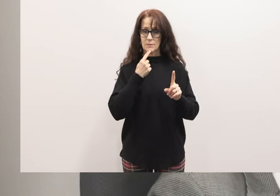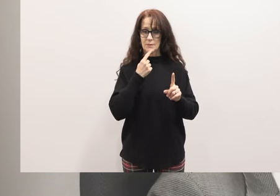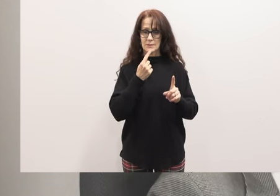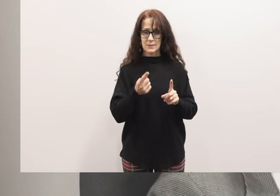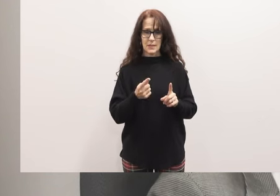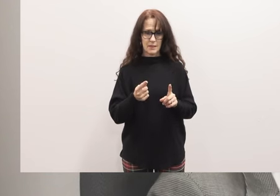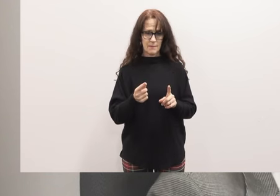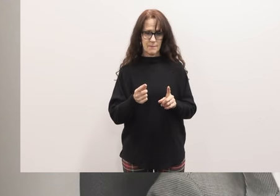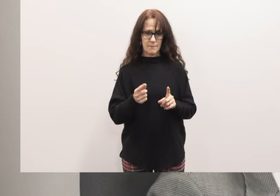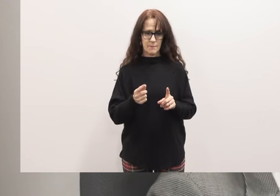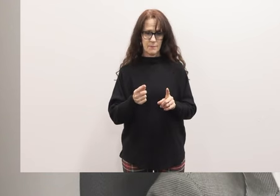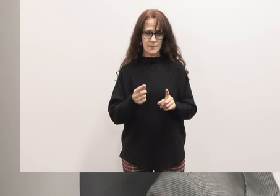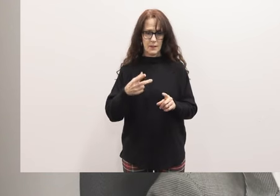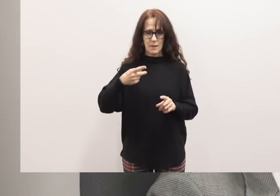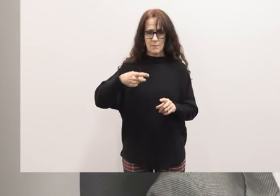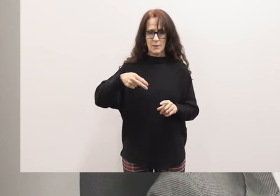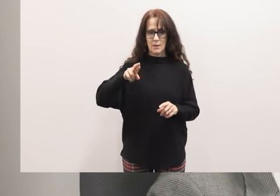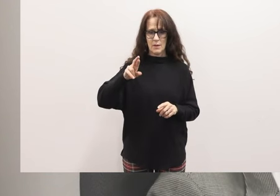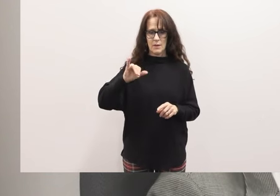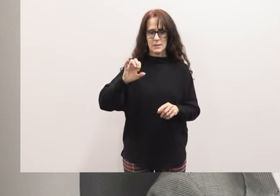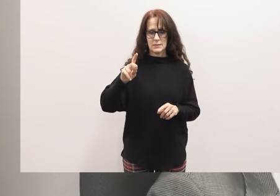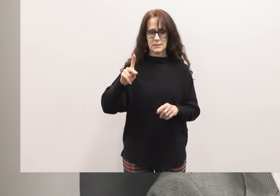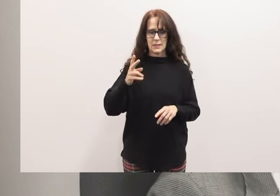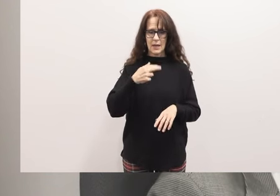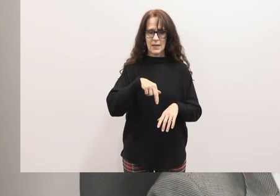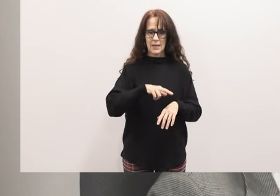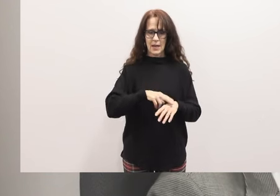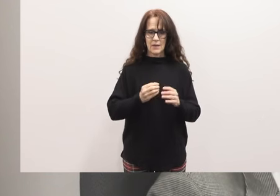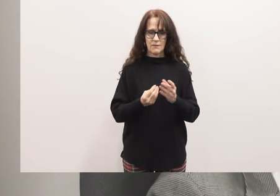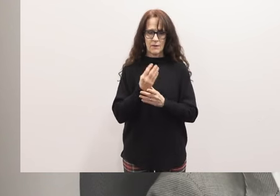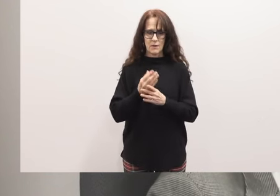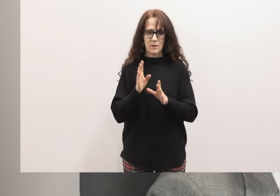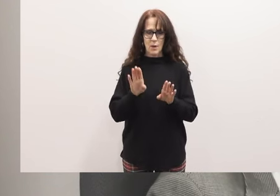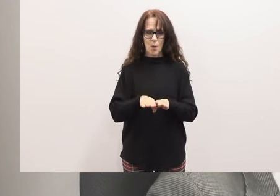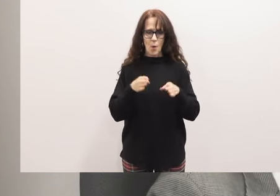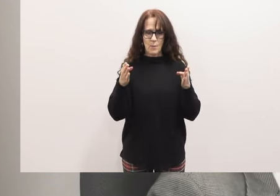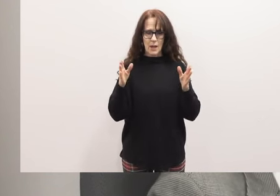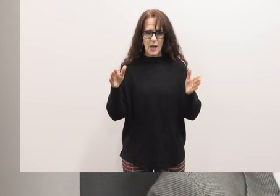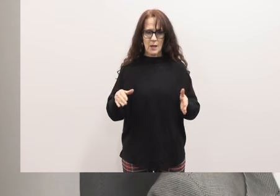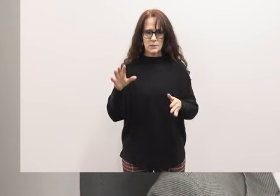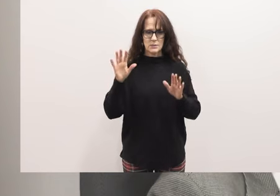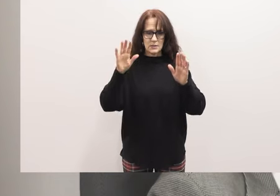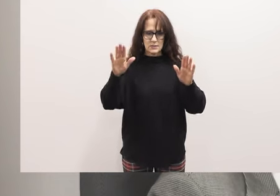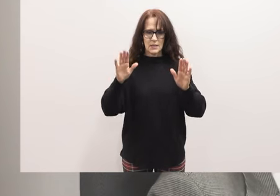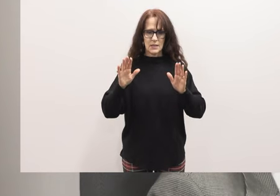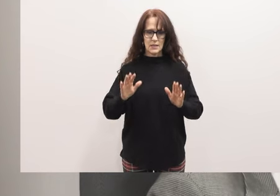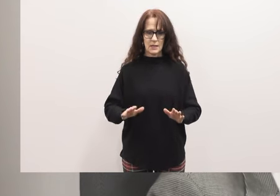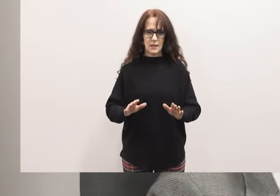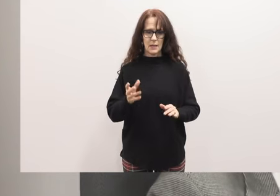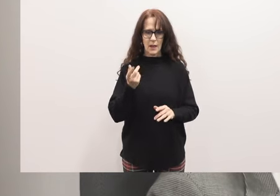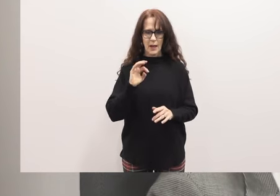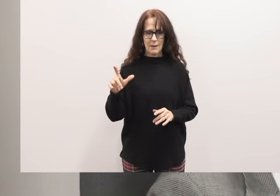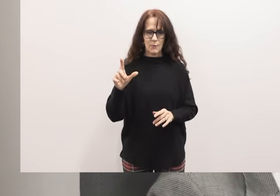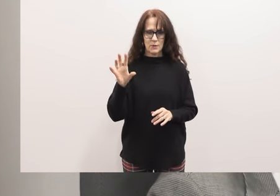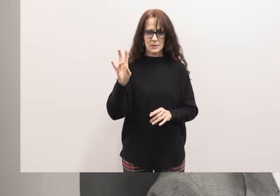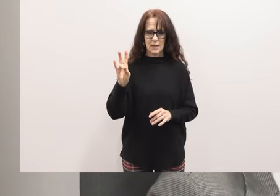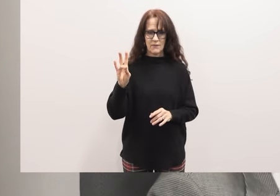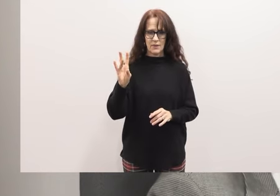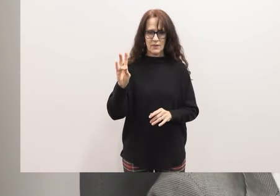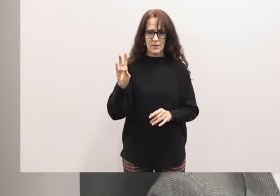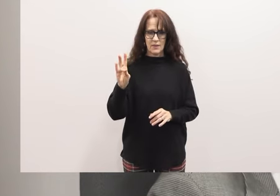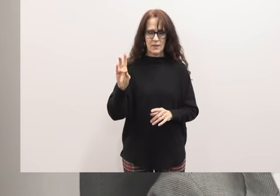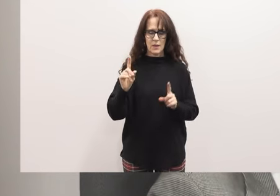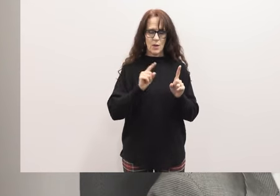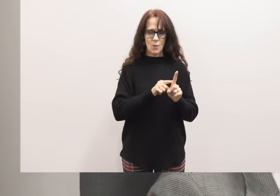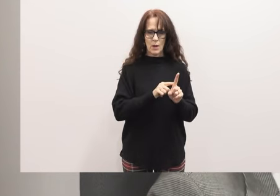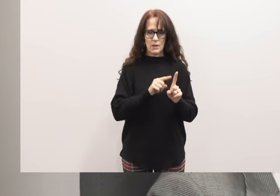that the Prisk Native Garden will be hosting an open house on Sunday, April 7th from 1